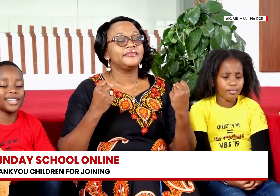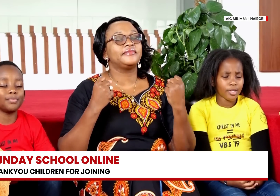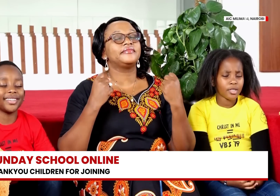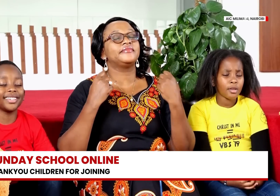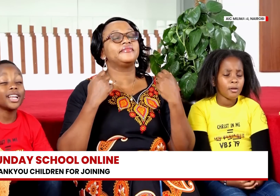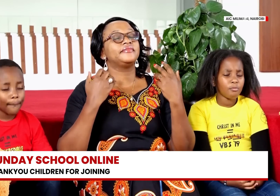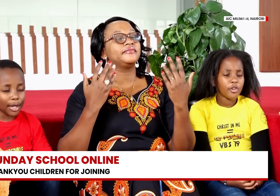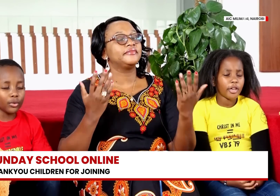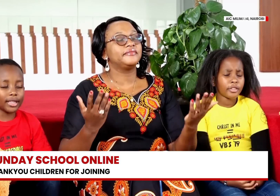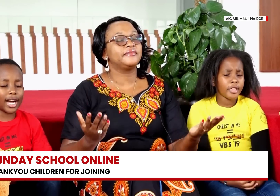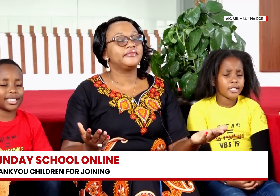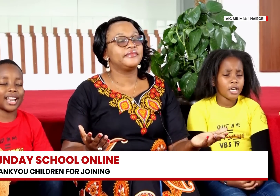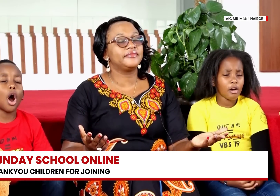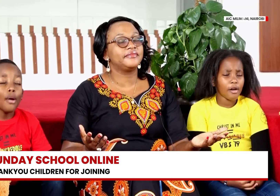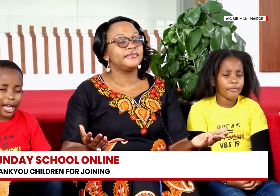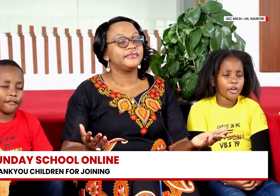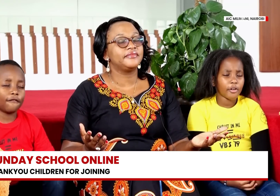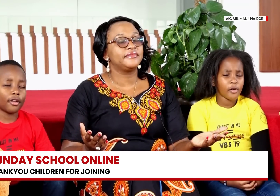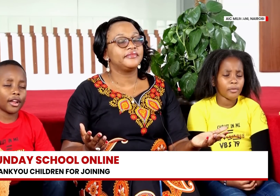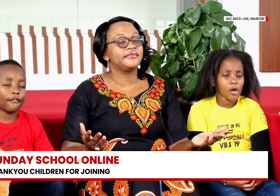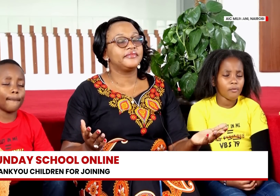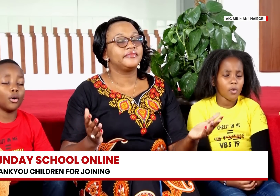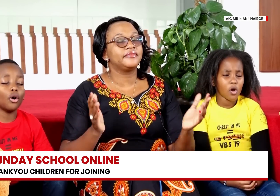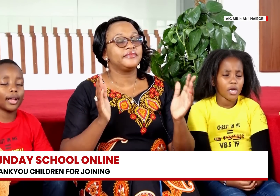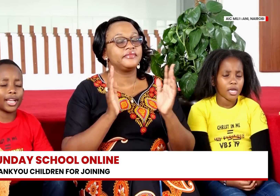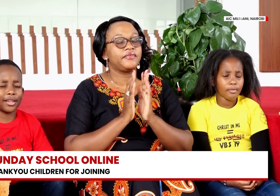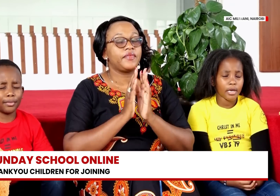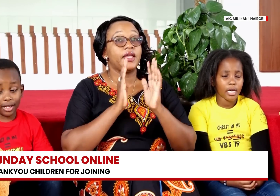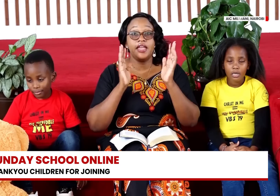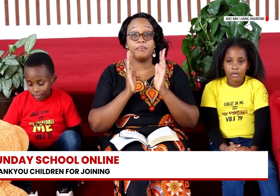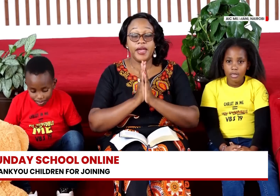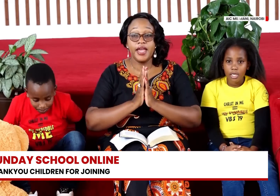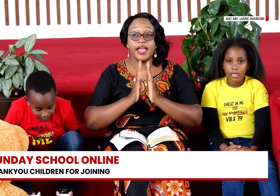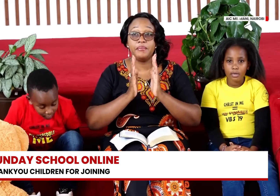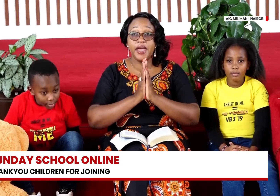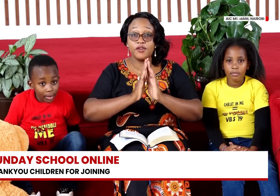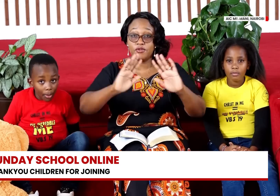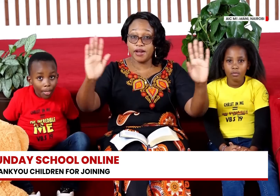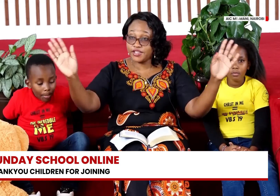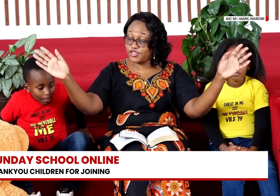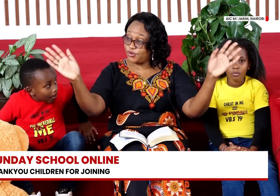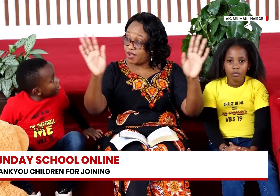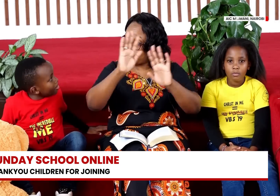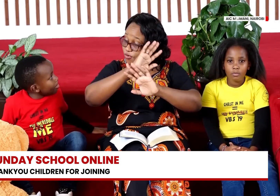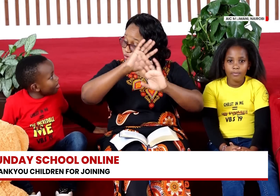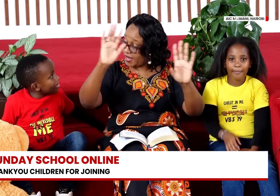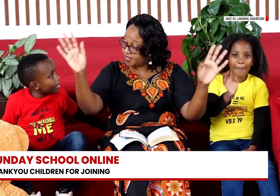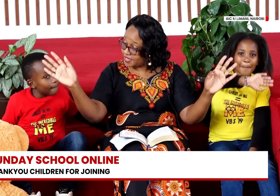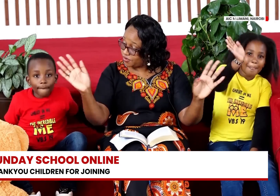the Holy Spirit be with us now and forevermore. Amen. Amen. Amen,